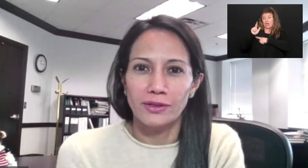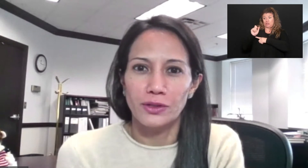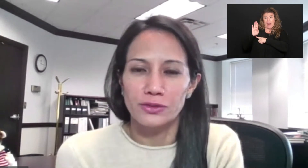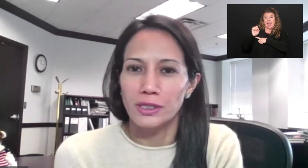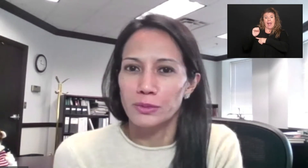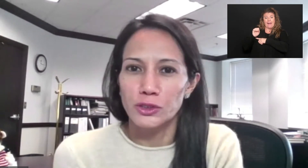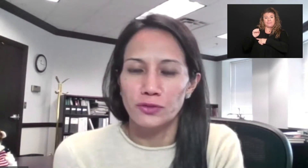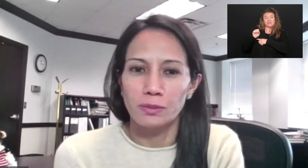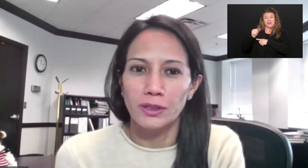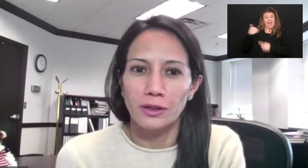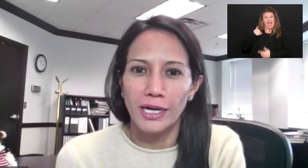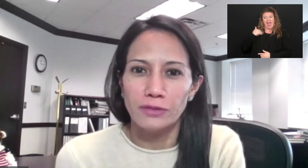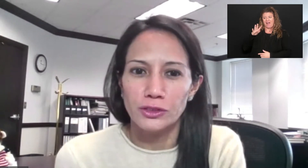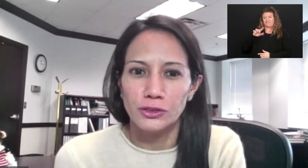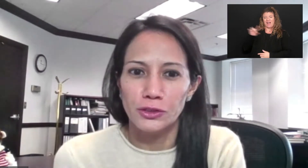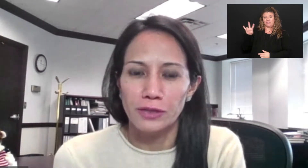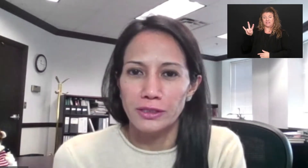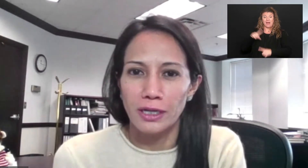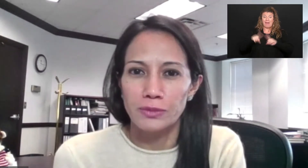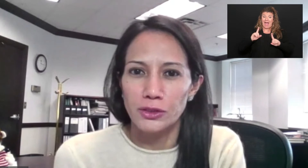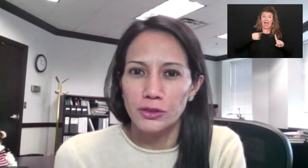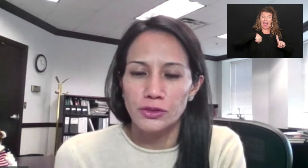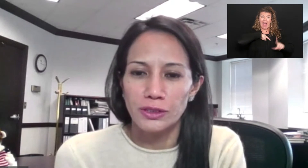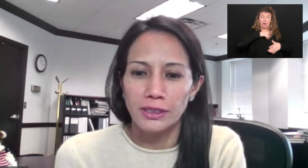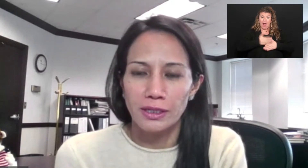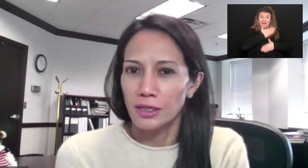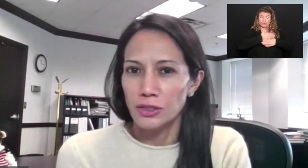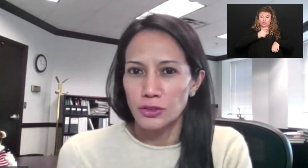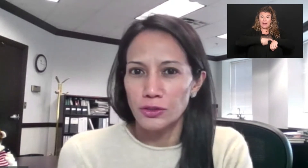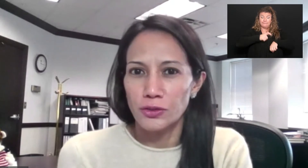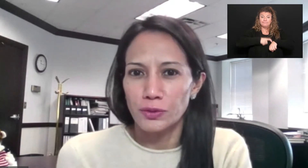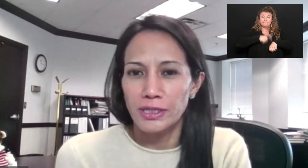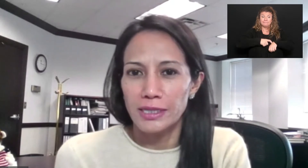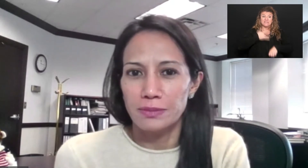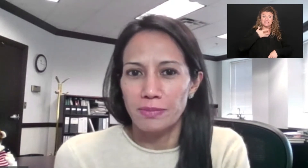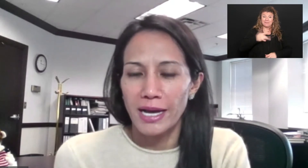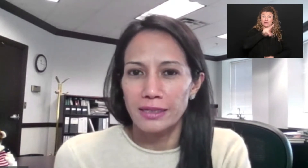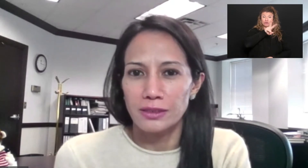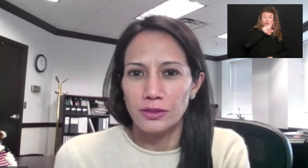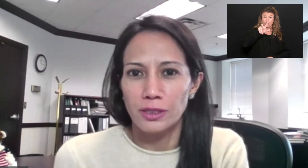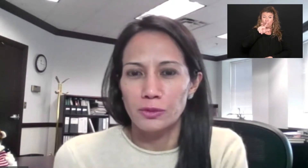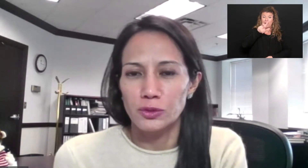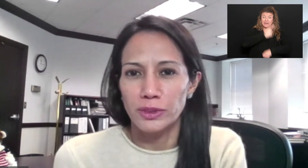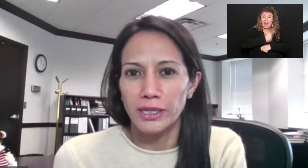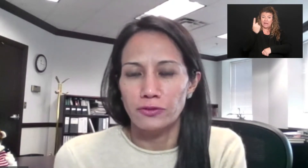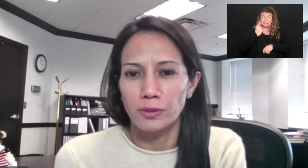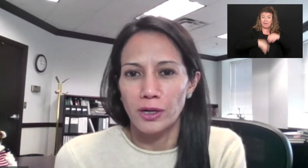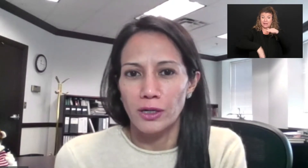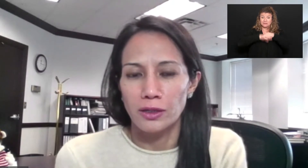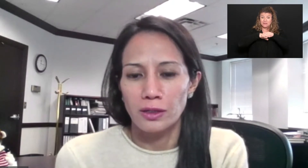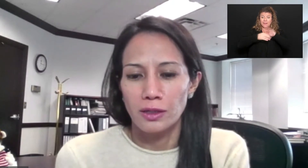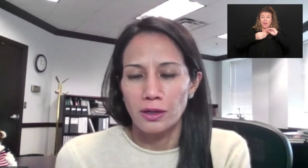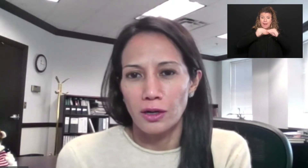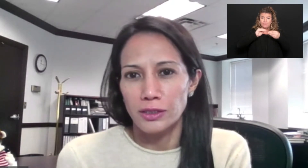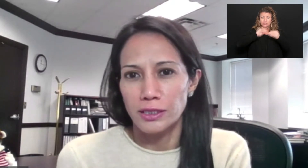you're having those numbers from, but our average turnaround times are usually 2 to 3 days max, are the numbers we get from our